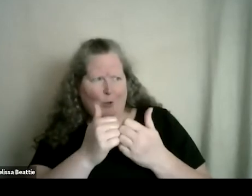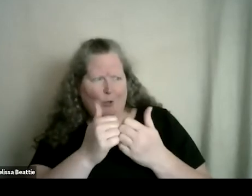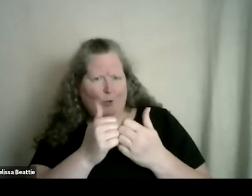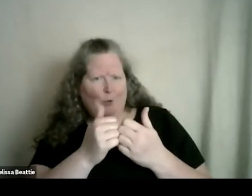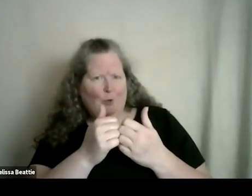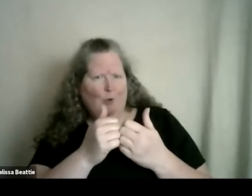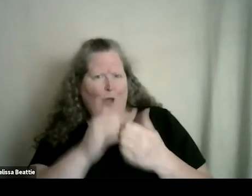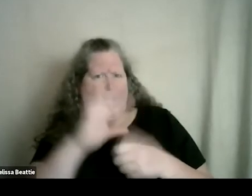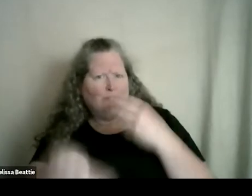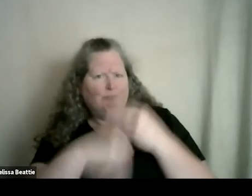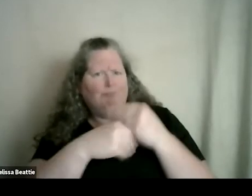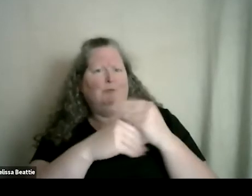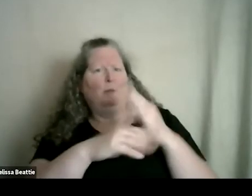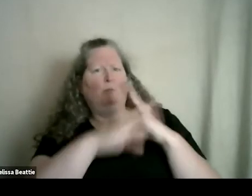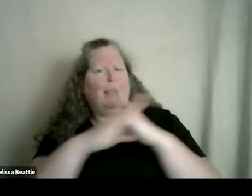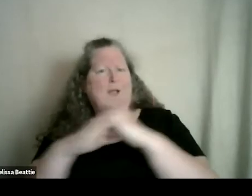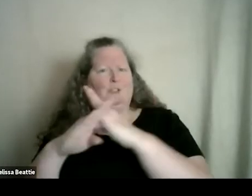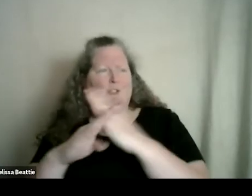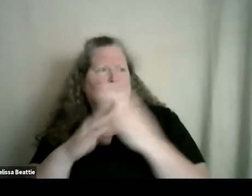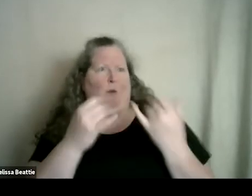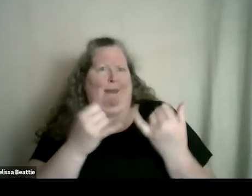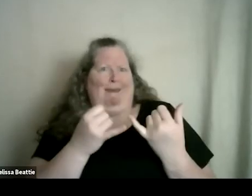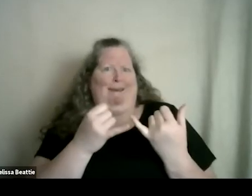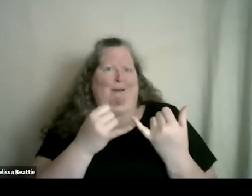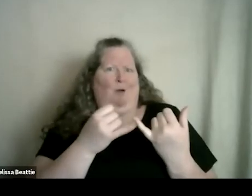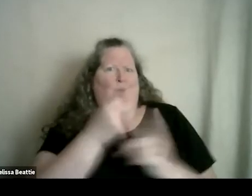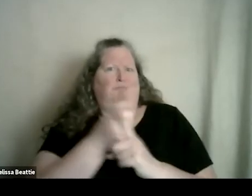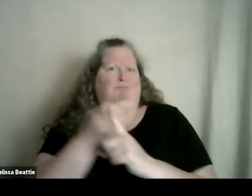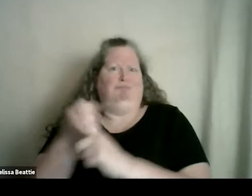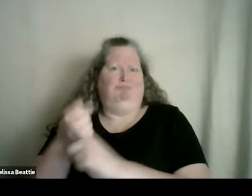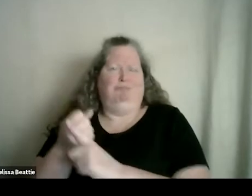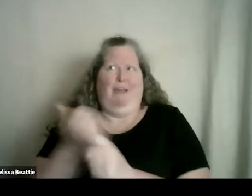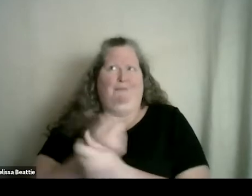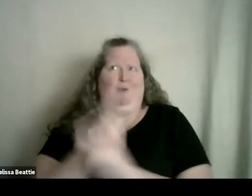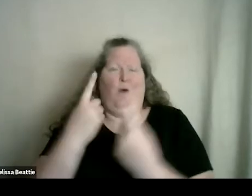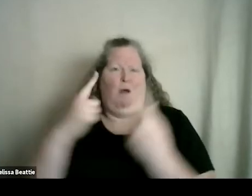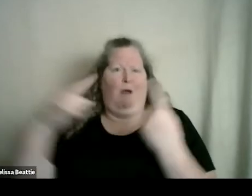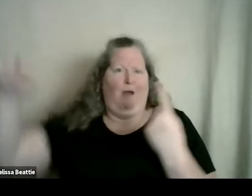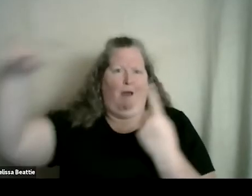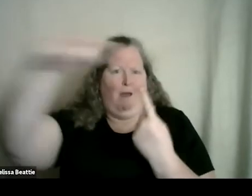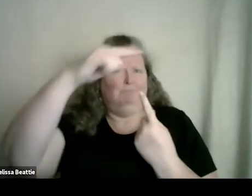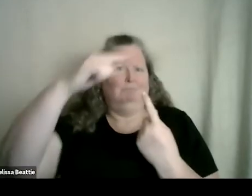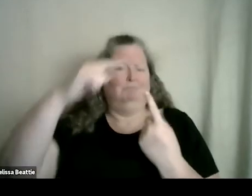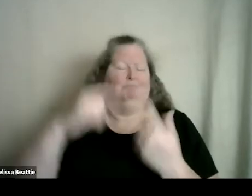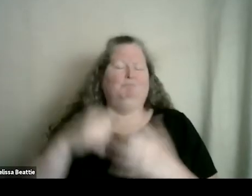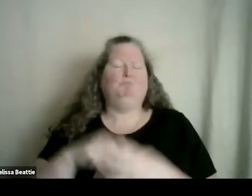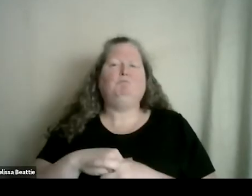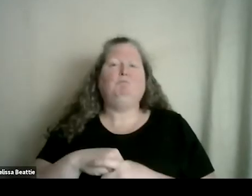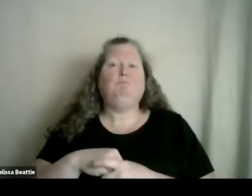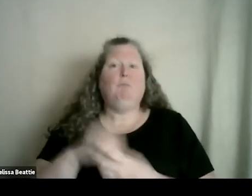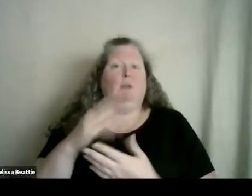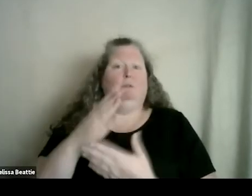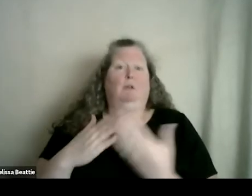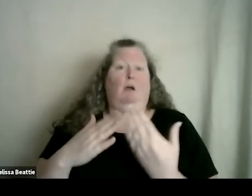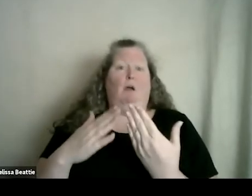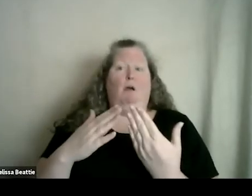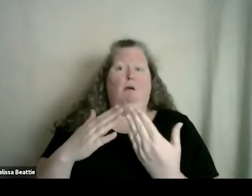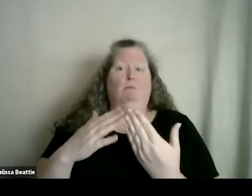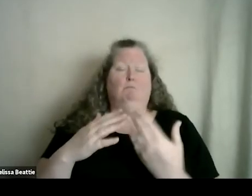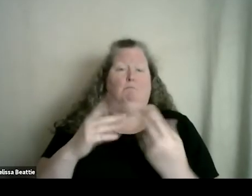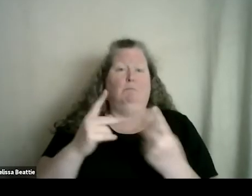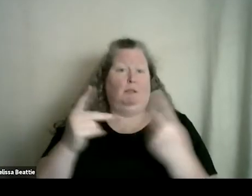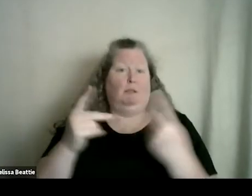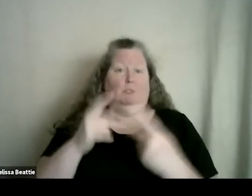now be everybody on the planet, essentially? And it's like, well, aside of the fact that there are technologies that will allow you to do that,